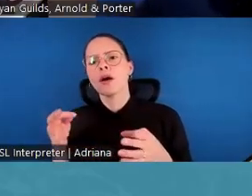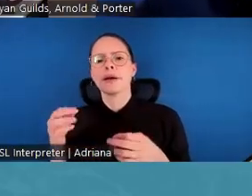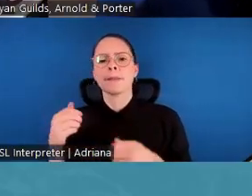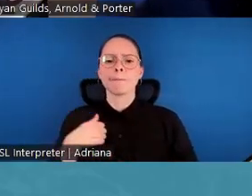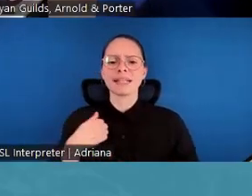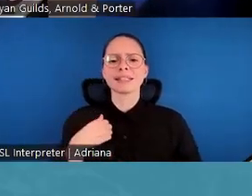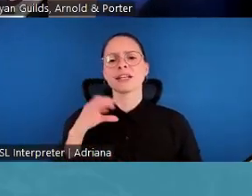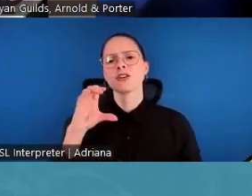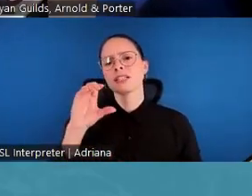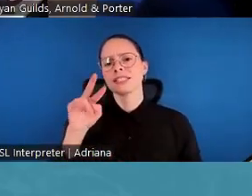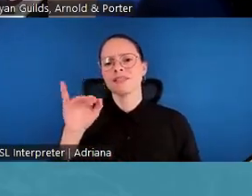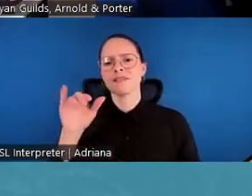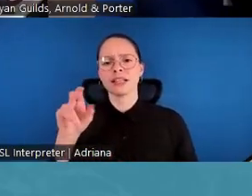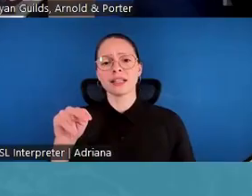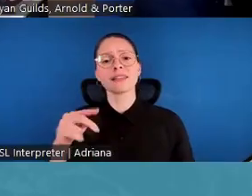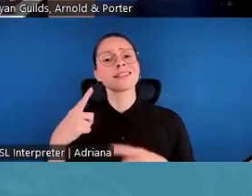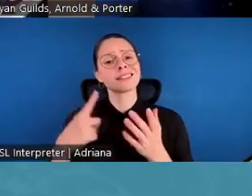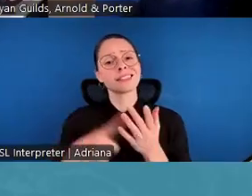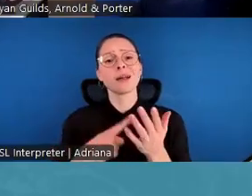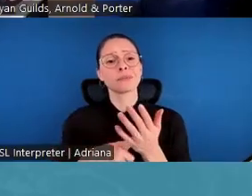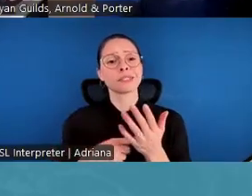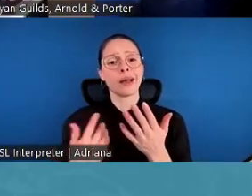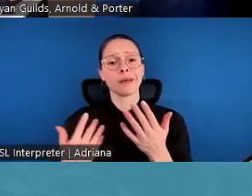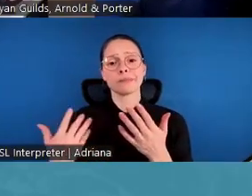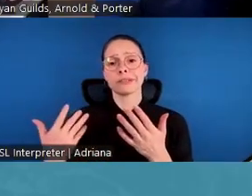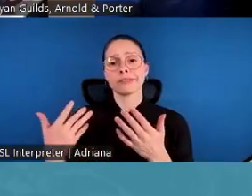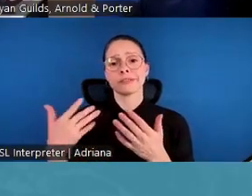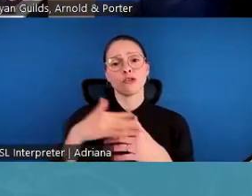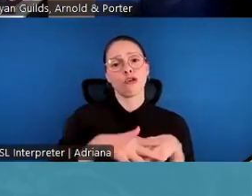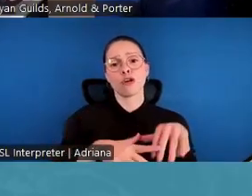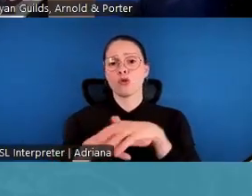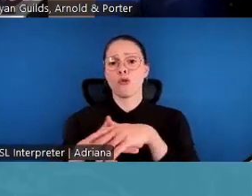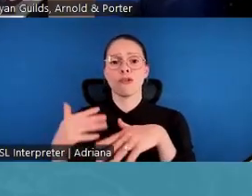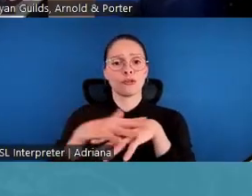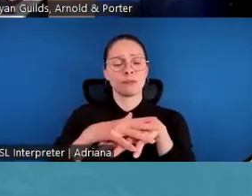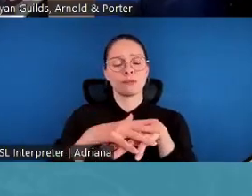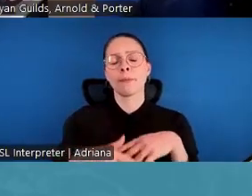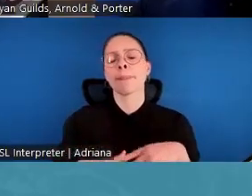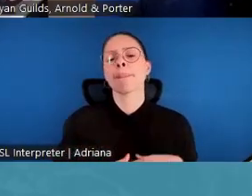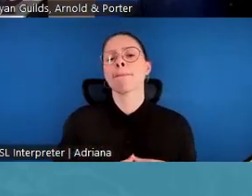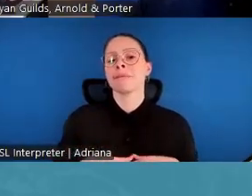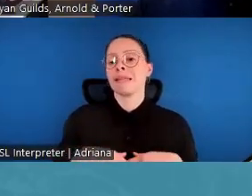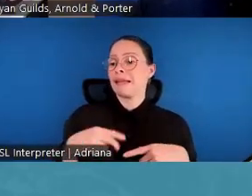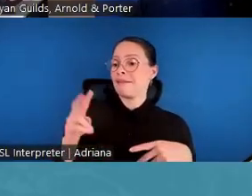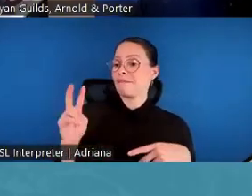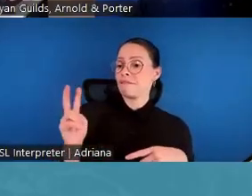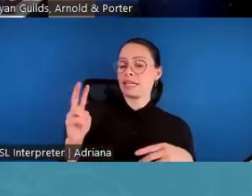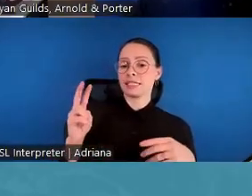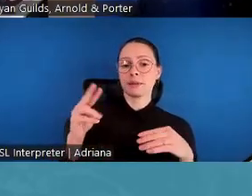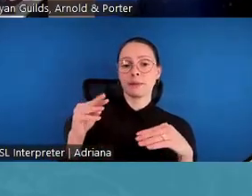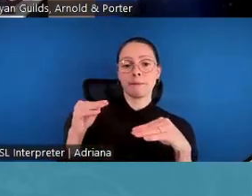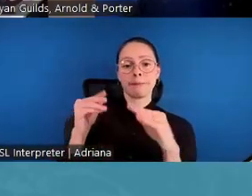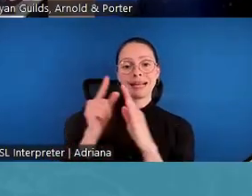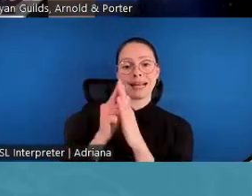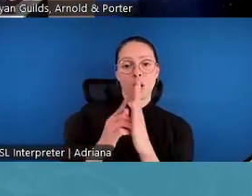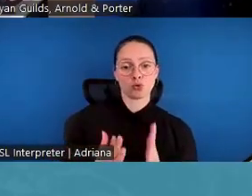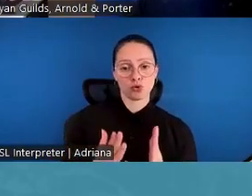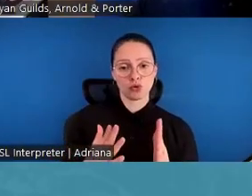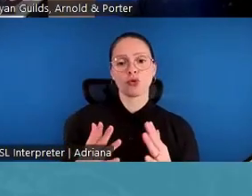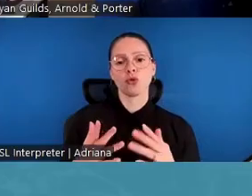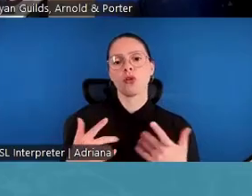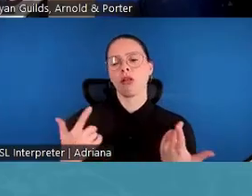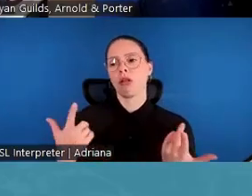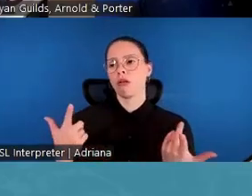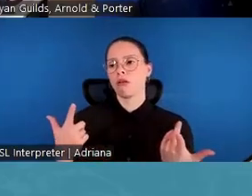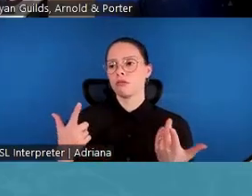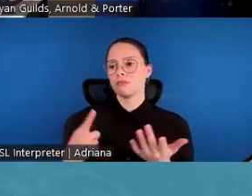could be some crossovers. And as a victim counsel and somebody who is on equal footing with the prosecutor, somebody